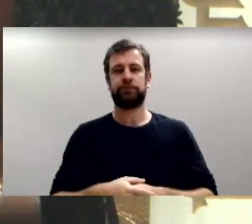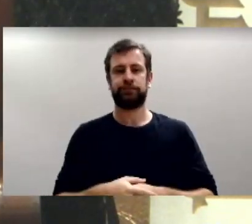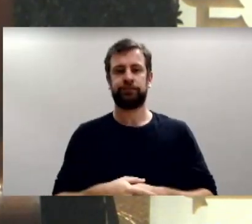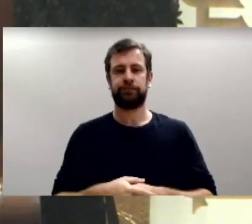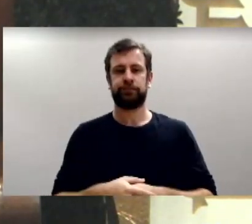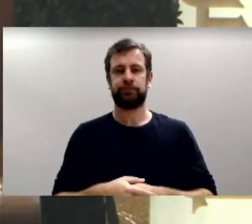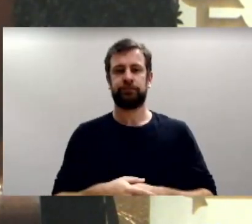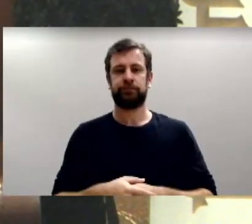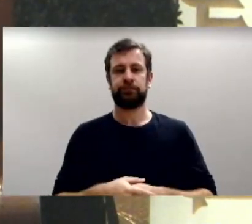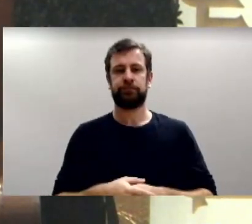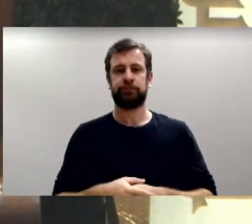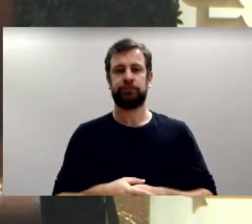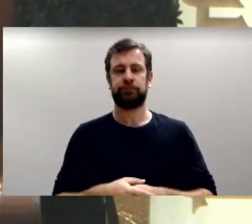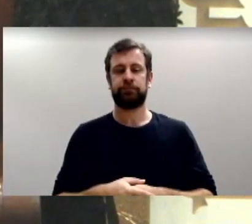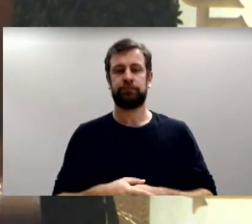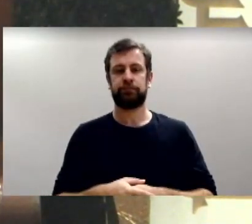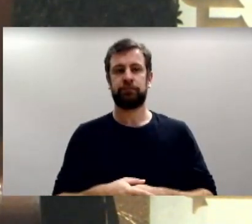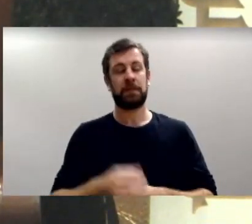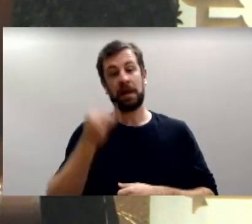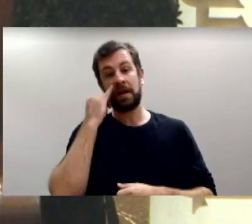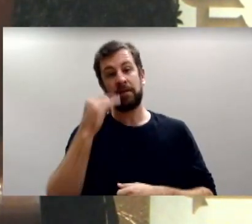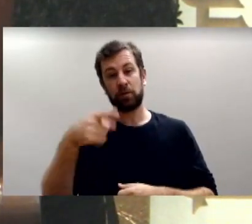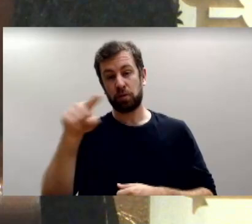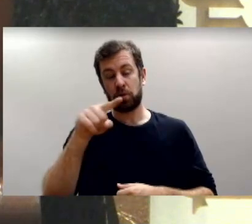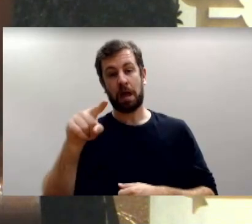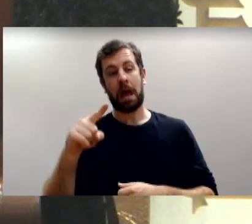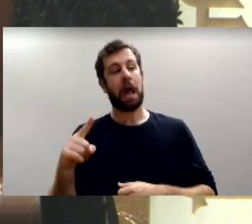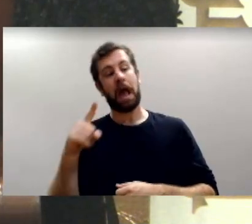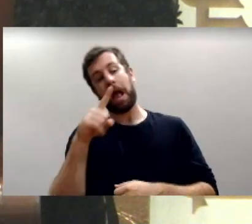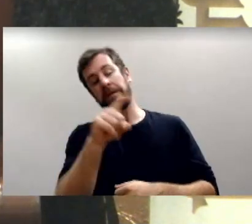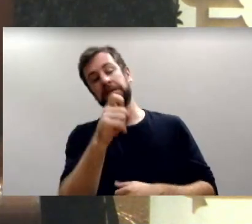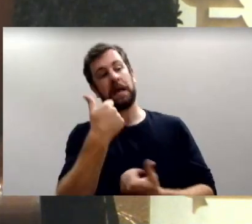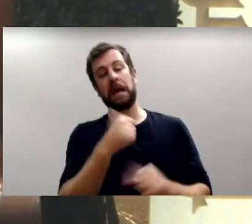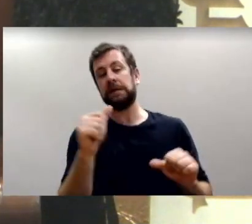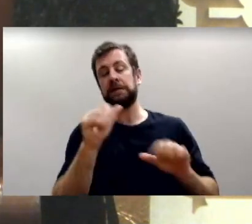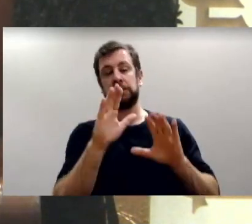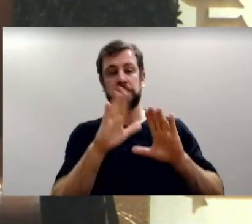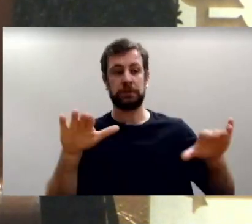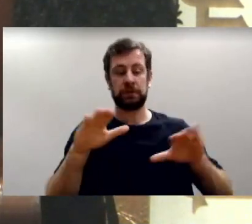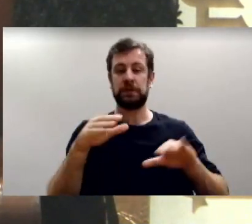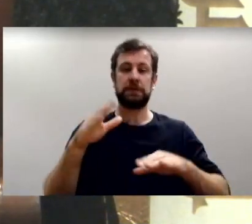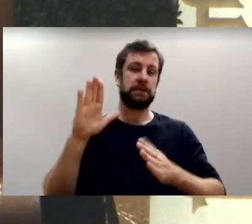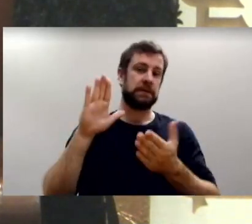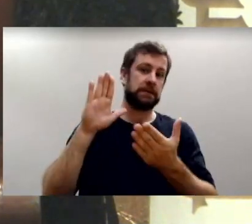You ask any Muslim child who has gone to the Sunday school or madrasa,